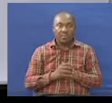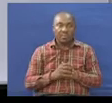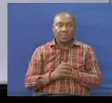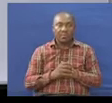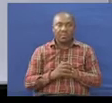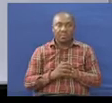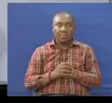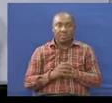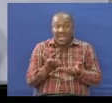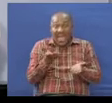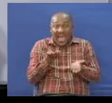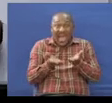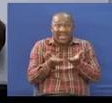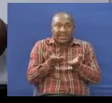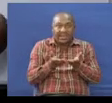At least